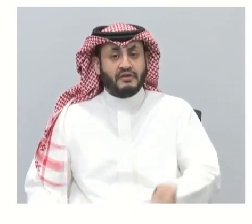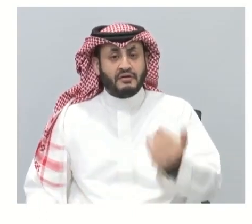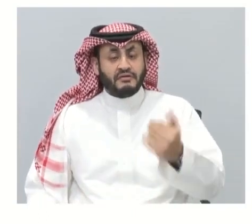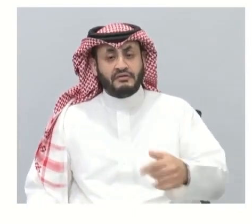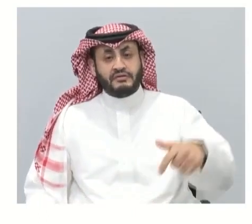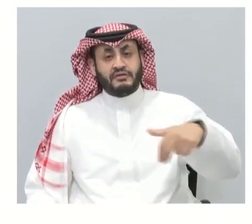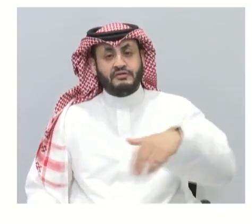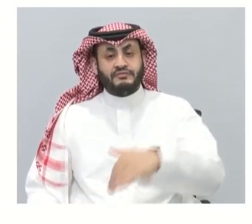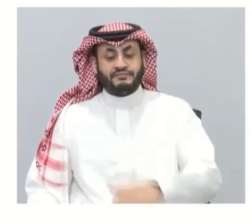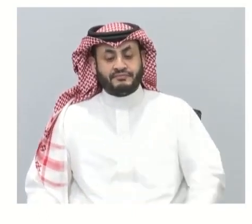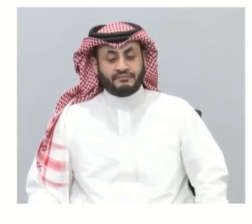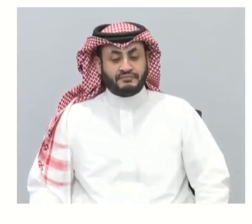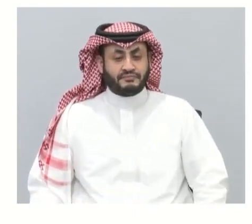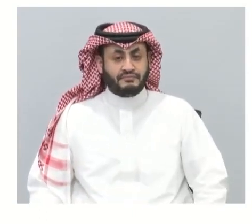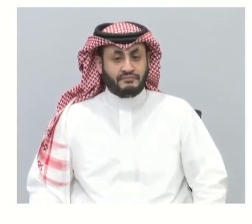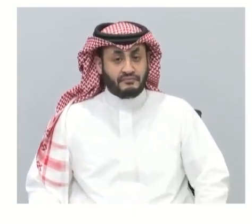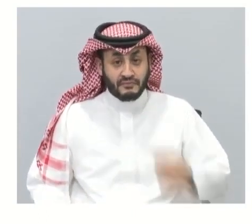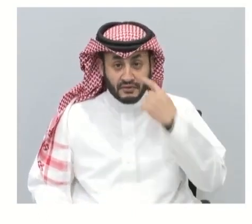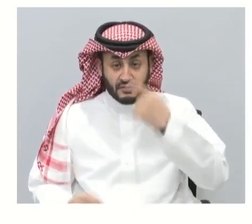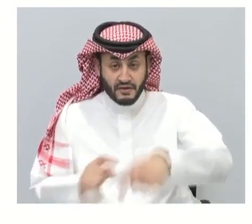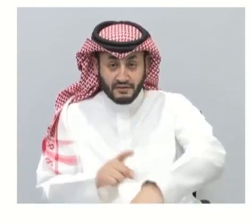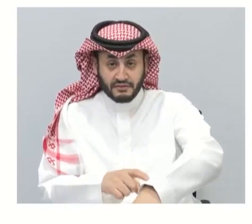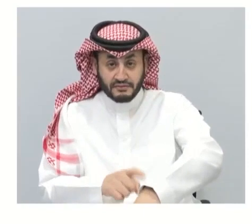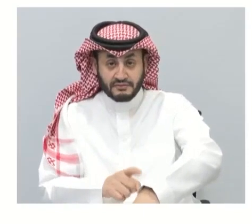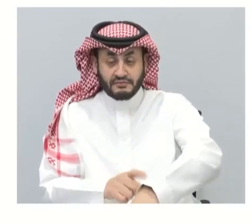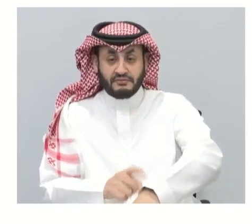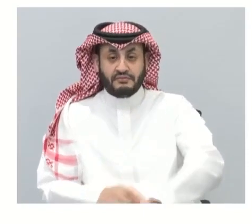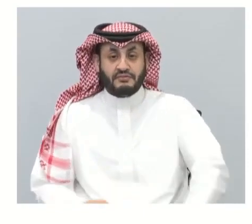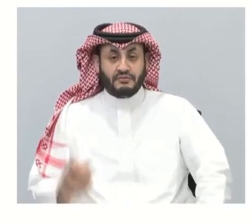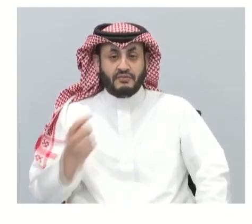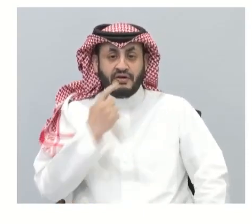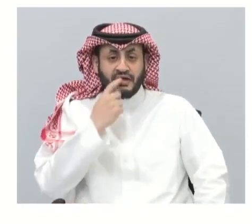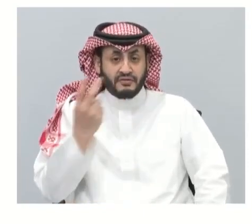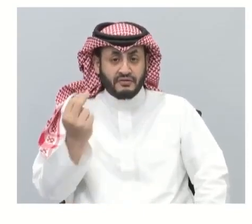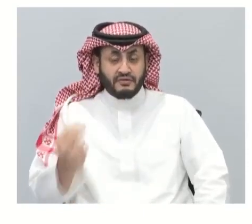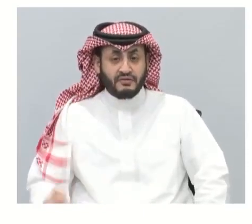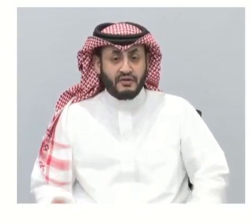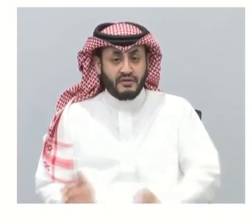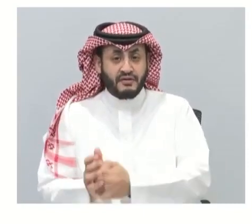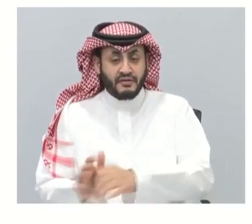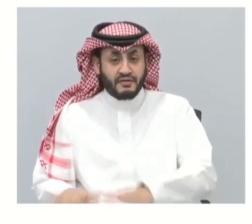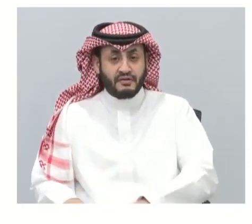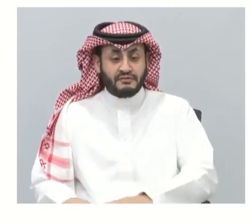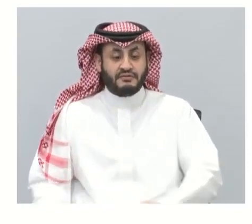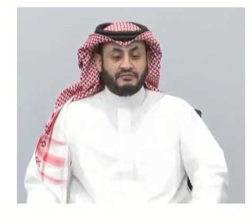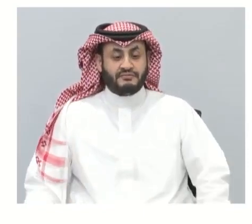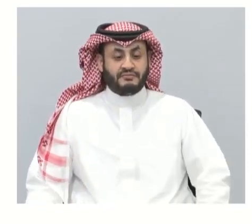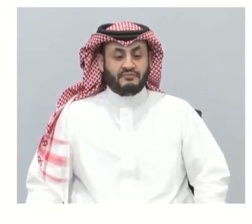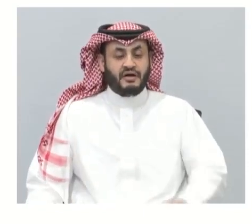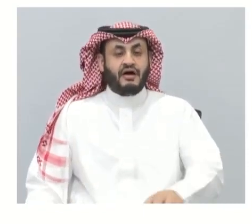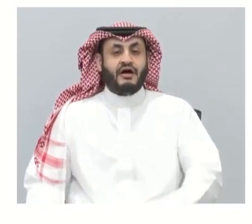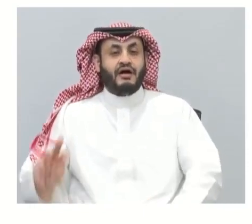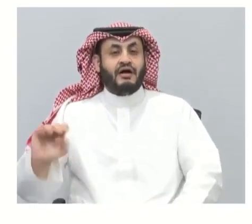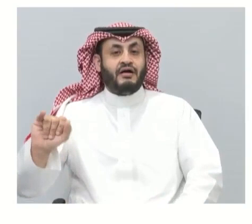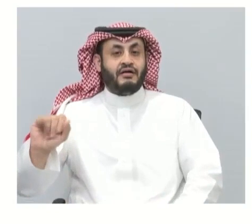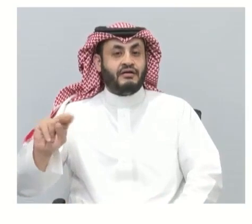moved here 2 years ago. Notice the time. I have been living. Notice